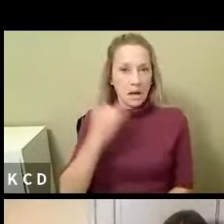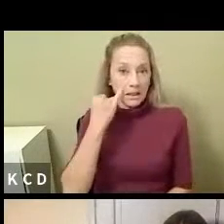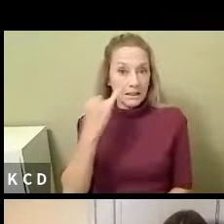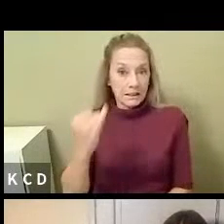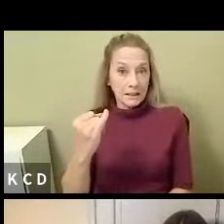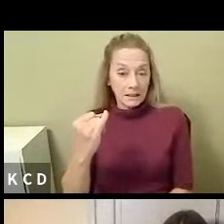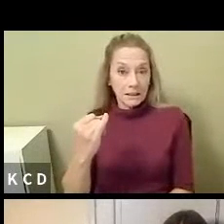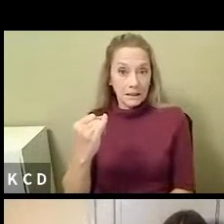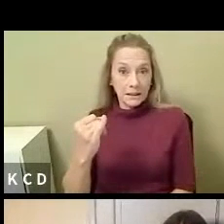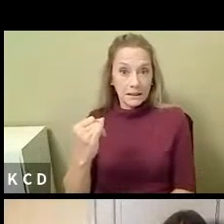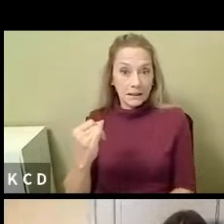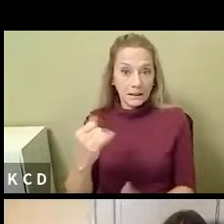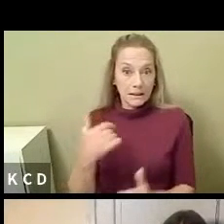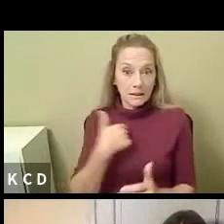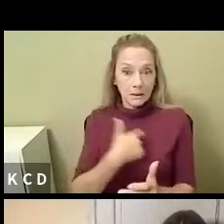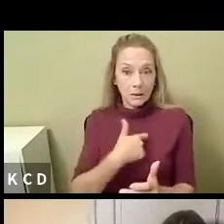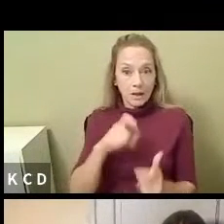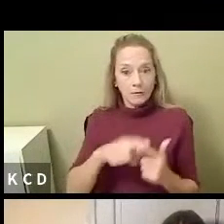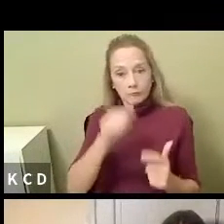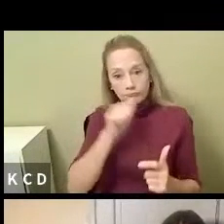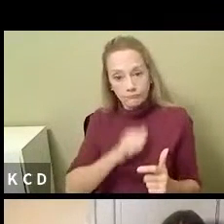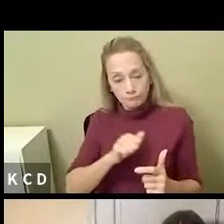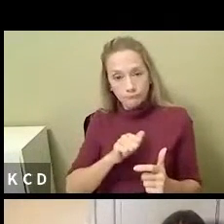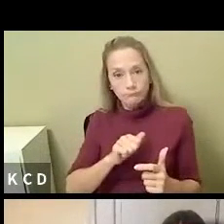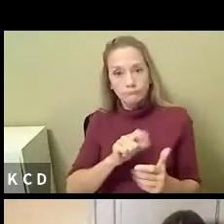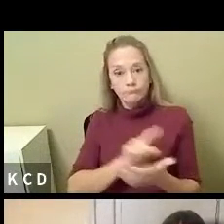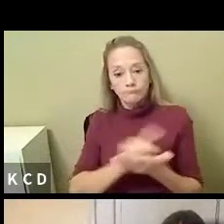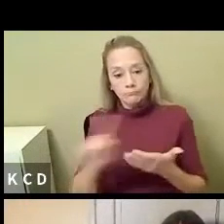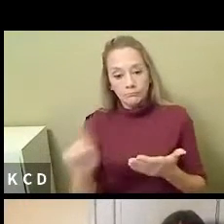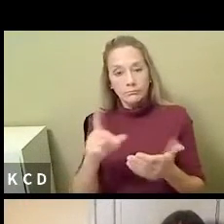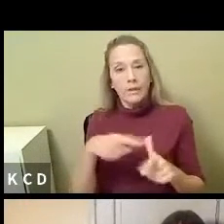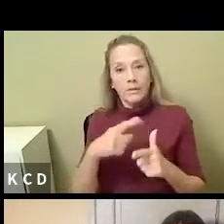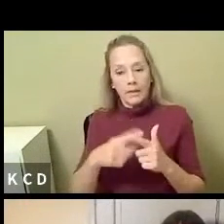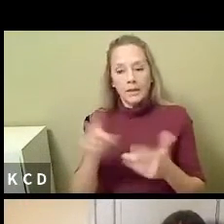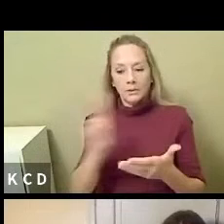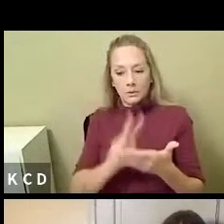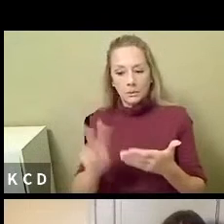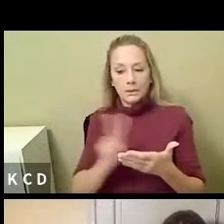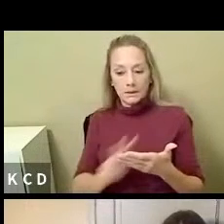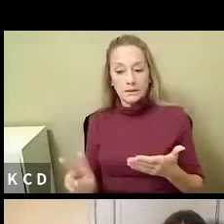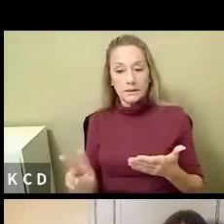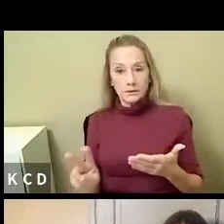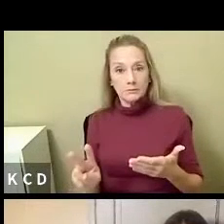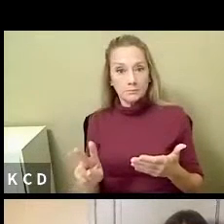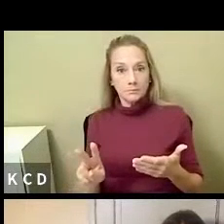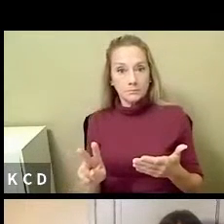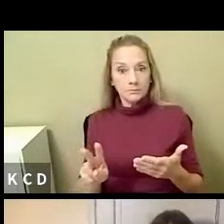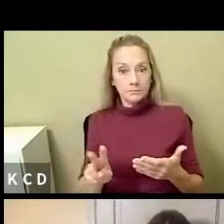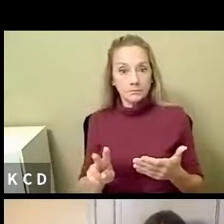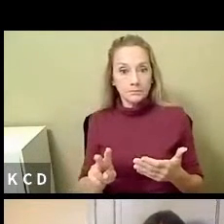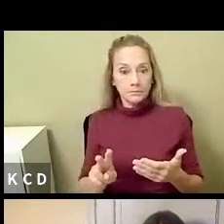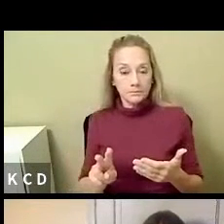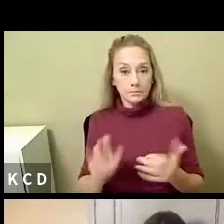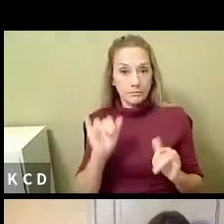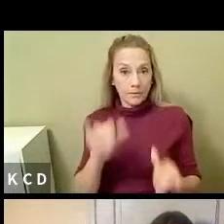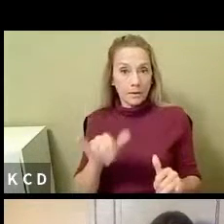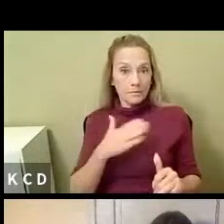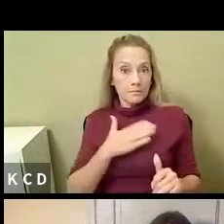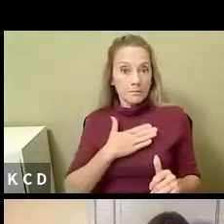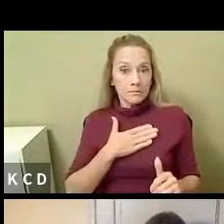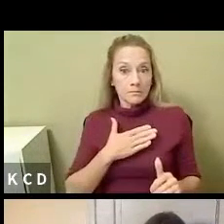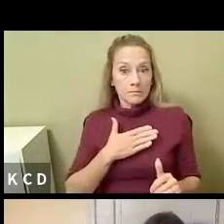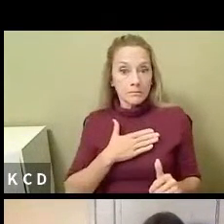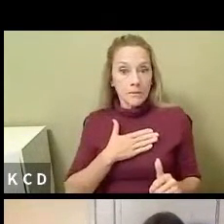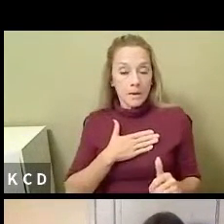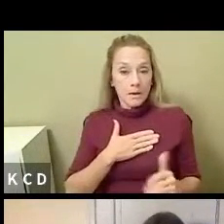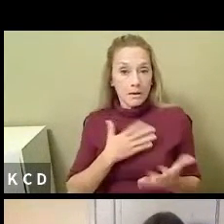have to kind of double up, resume back to once a week, just one time. But I think that's,